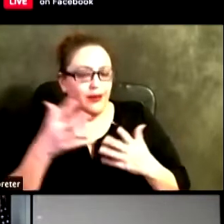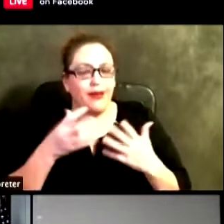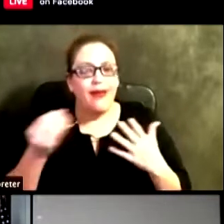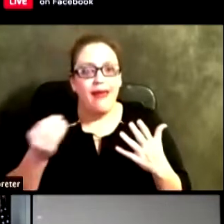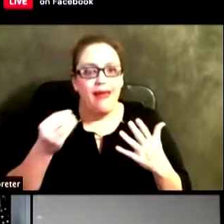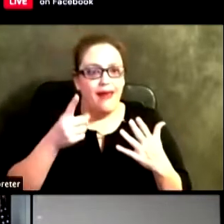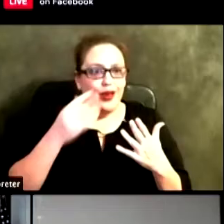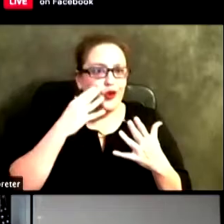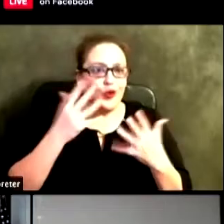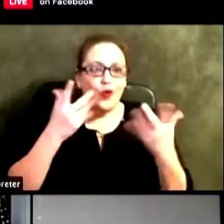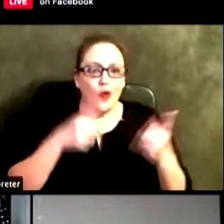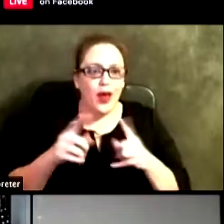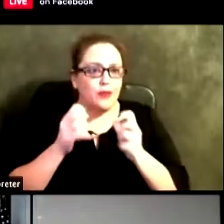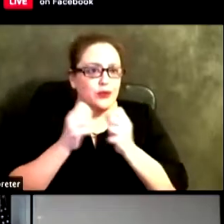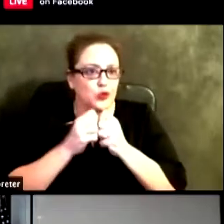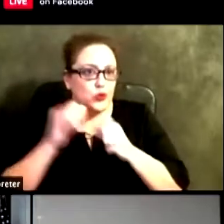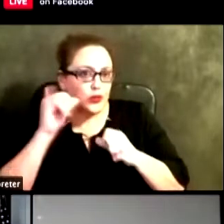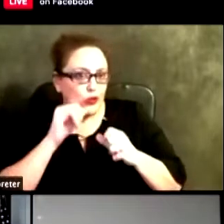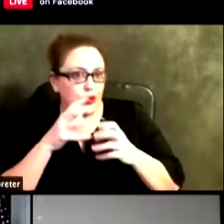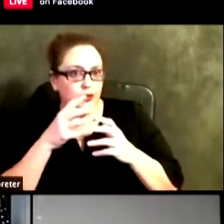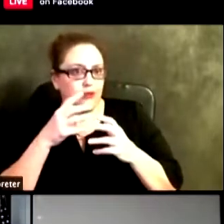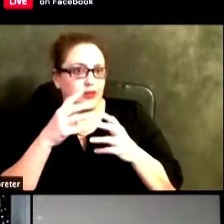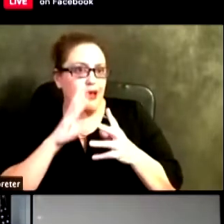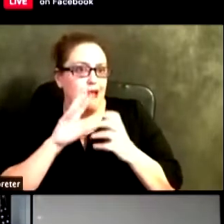the drinking affects people.